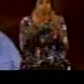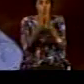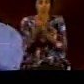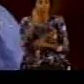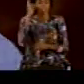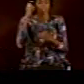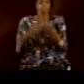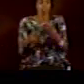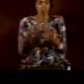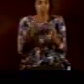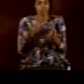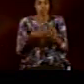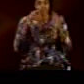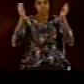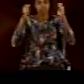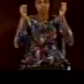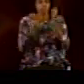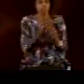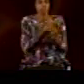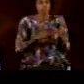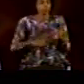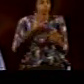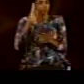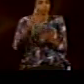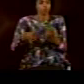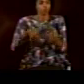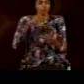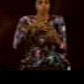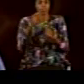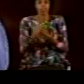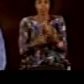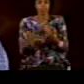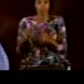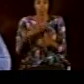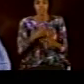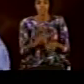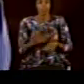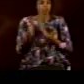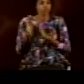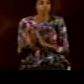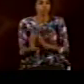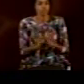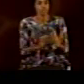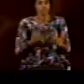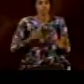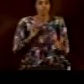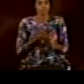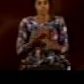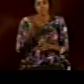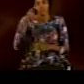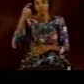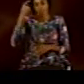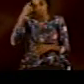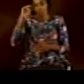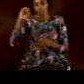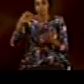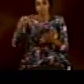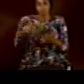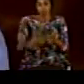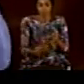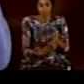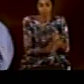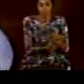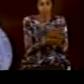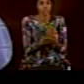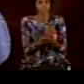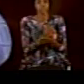will perfect everything and prepare us for a fresh launch of the global crusade. That